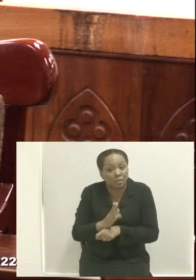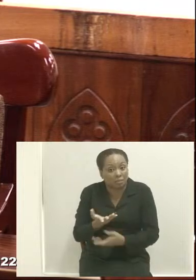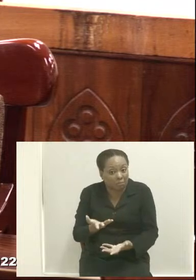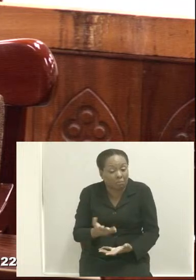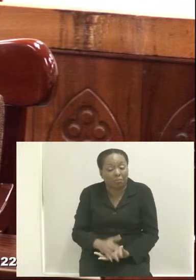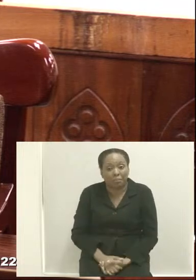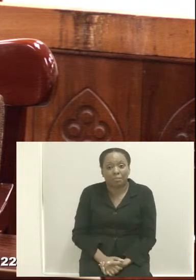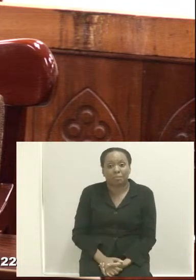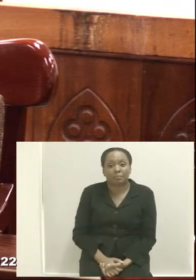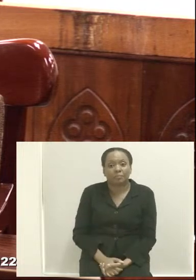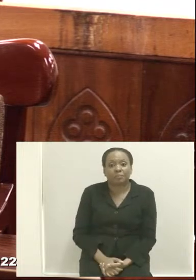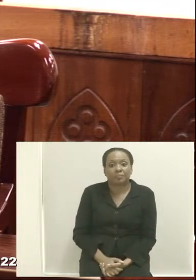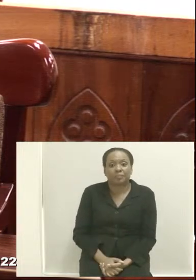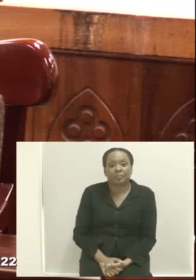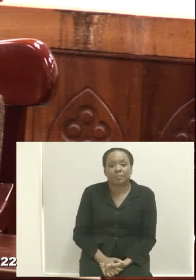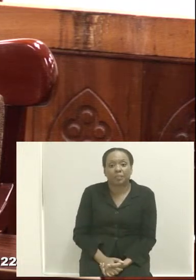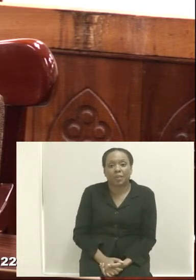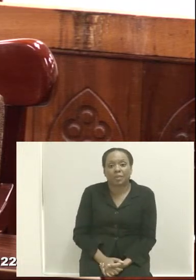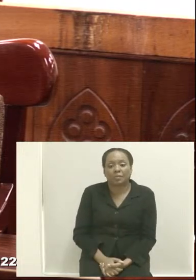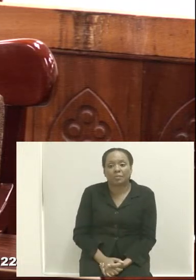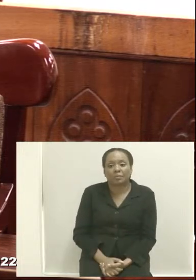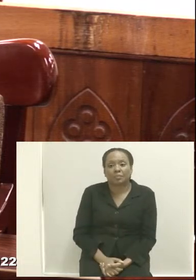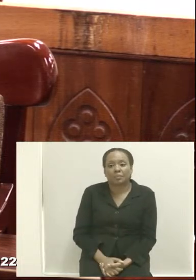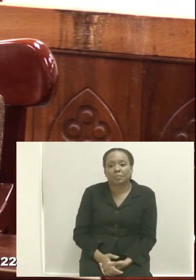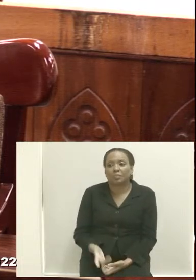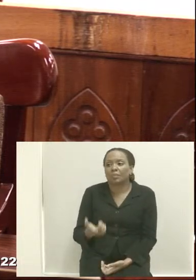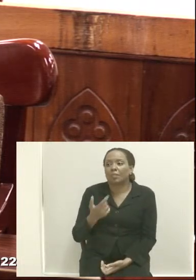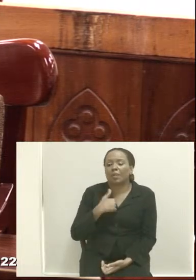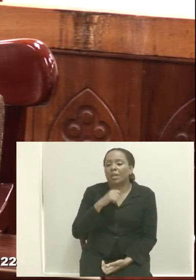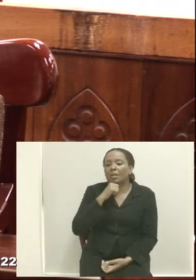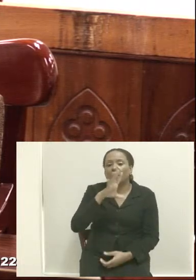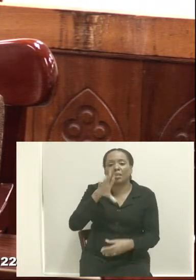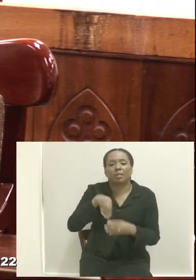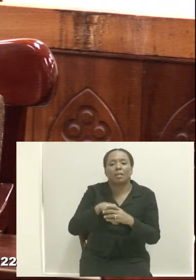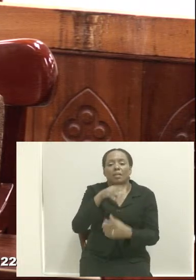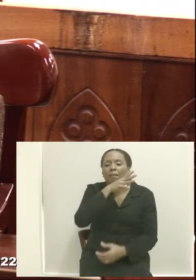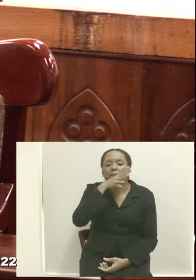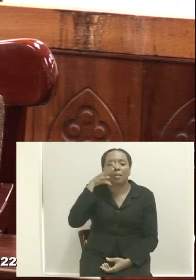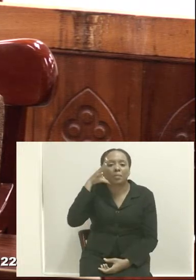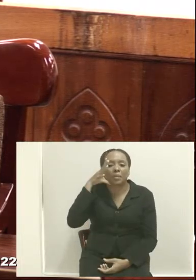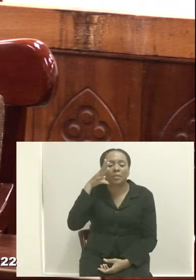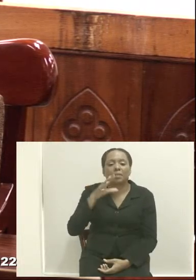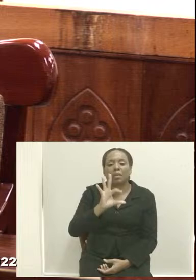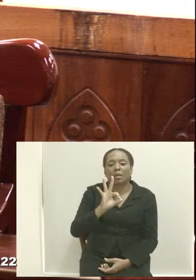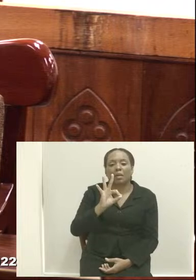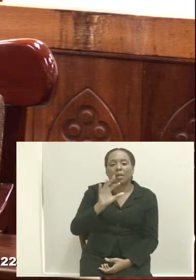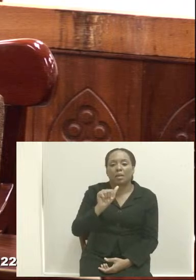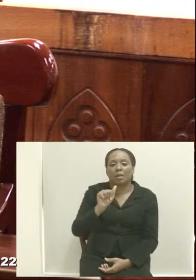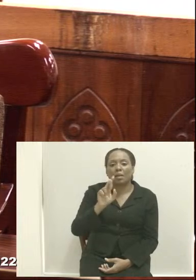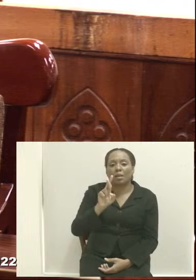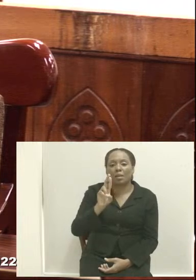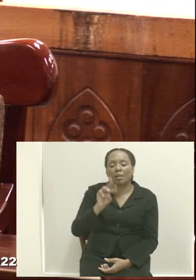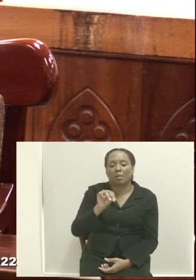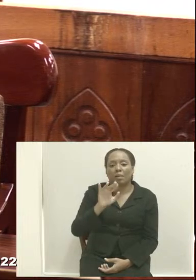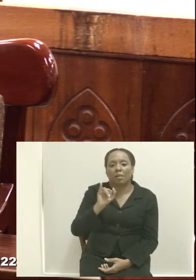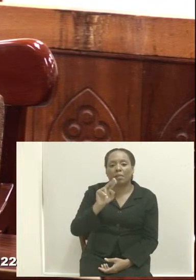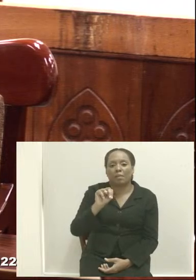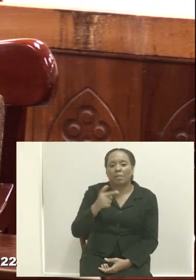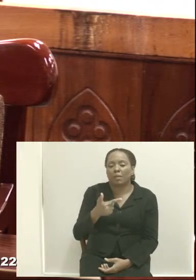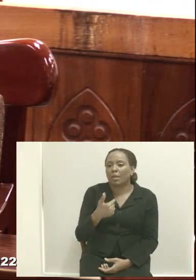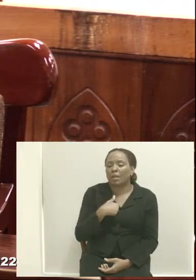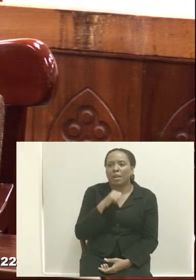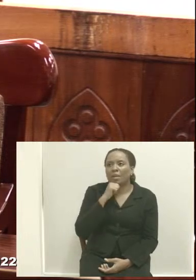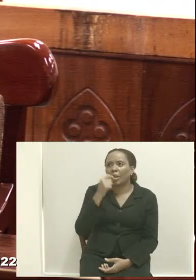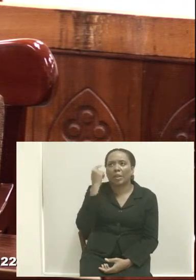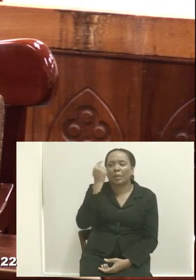not listed farming, but thanks to you in your address just now, I did not think of farming. There's farming, which is